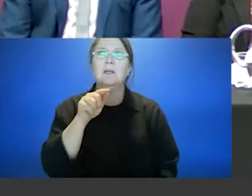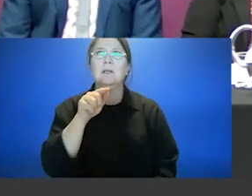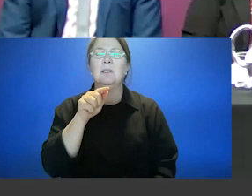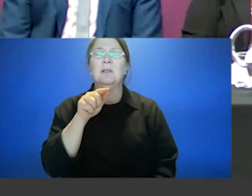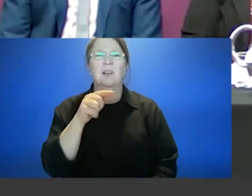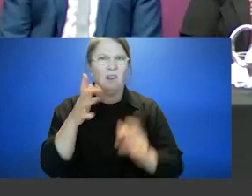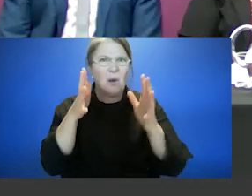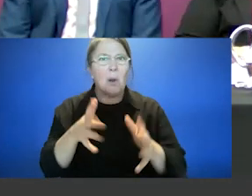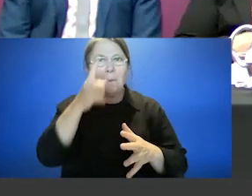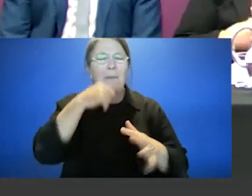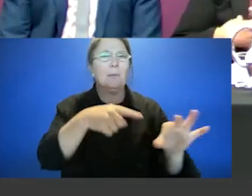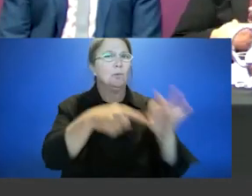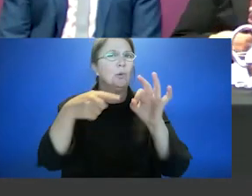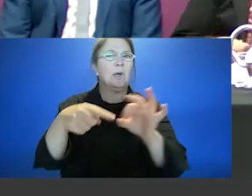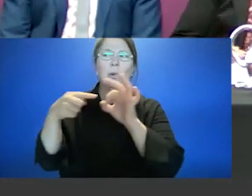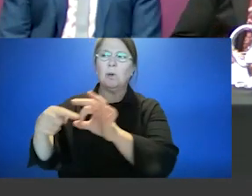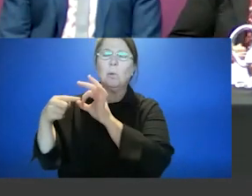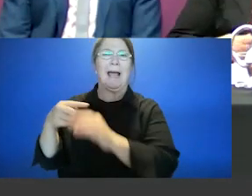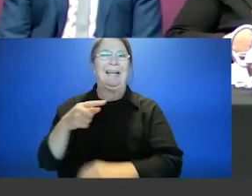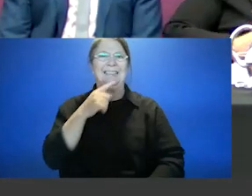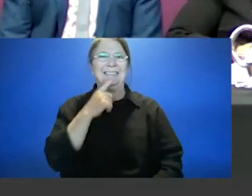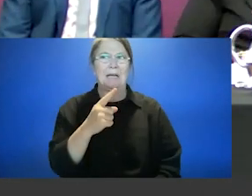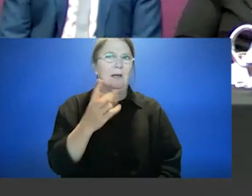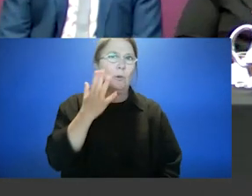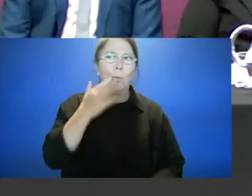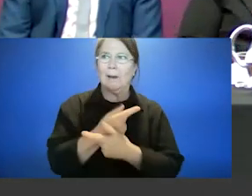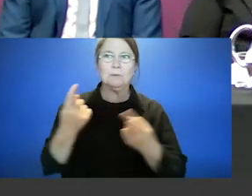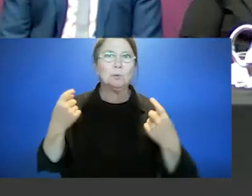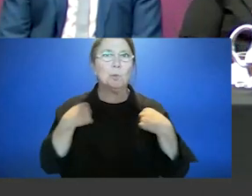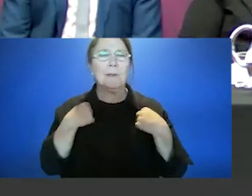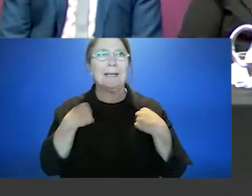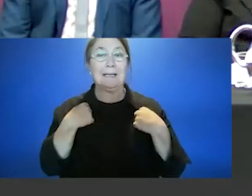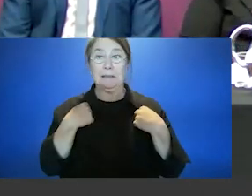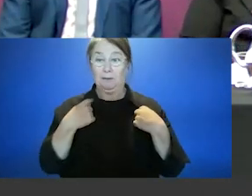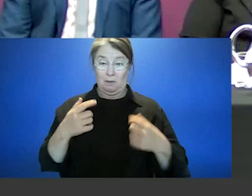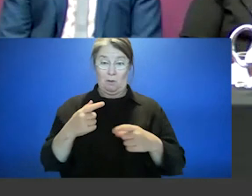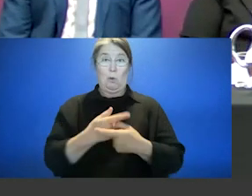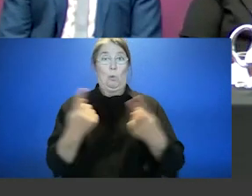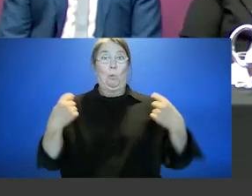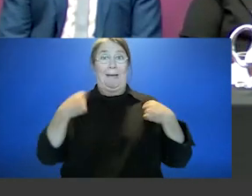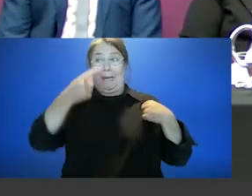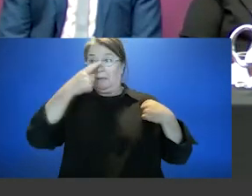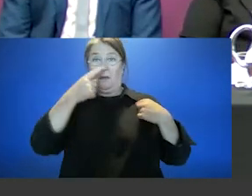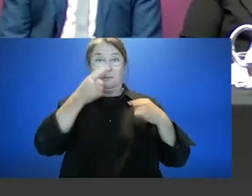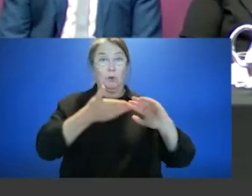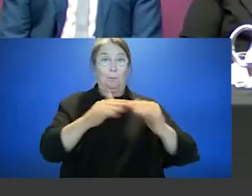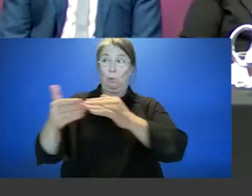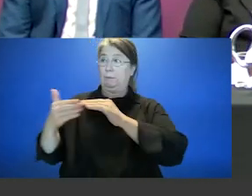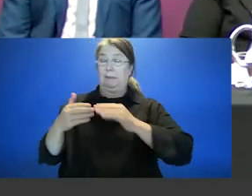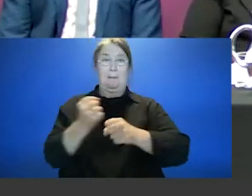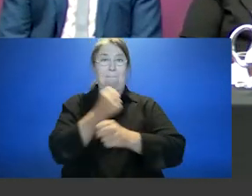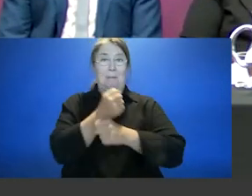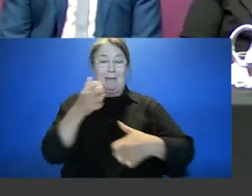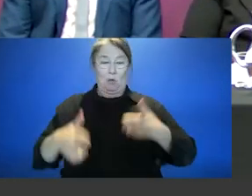through is around what complainants will hear back from us. So I think, Sue, you mentioned that we'll acknowledge a complaint within 5 days, and particularly if it's